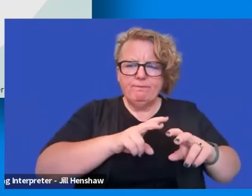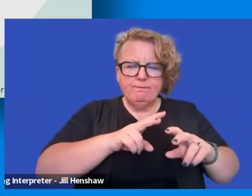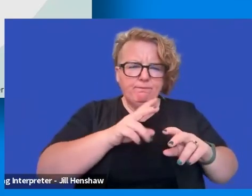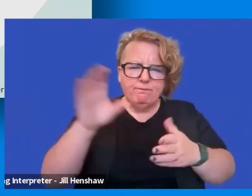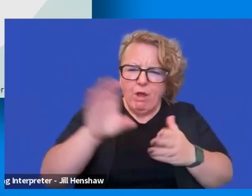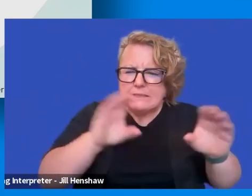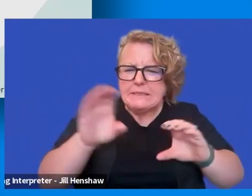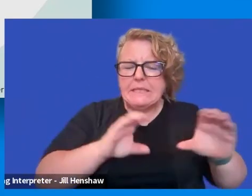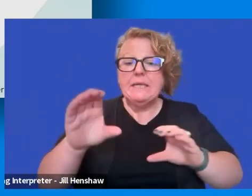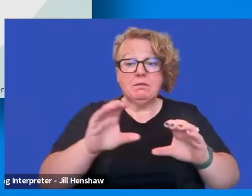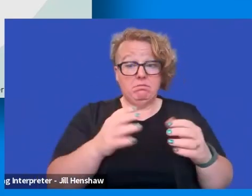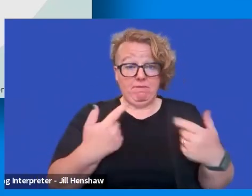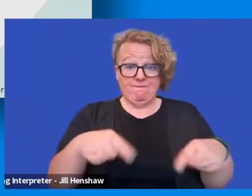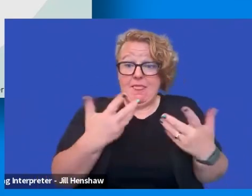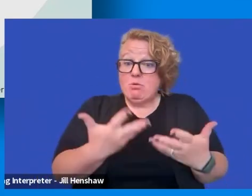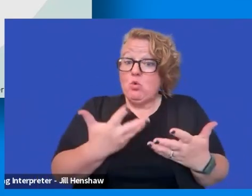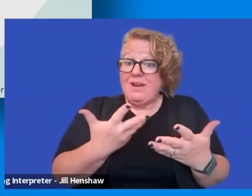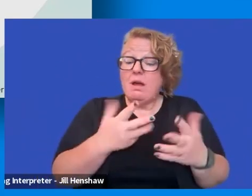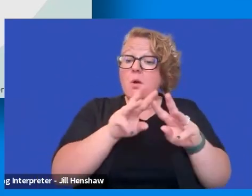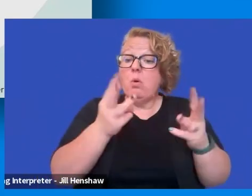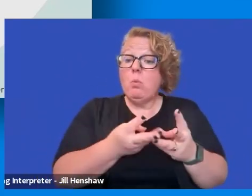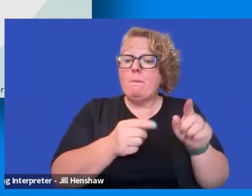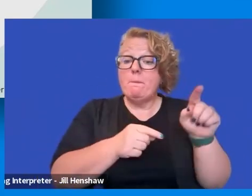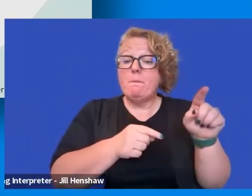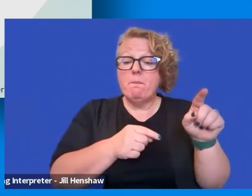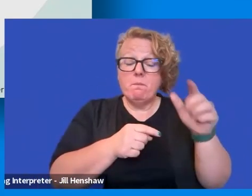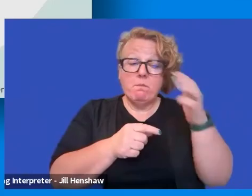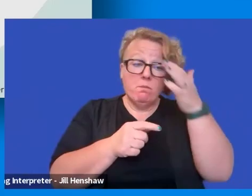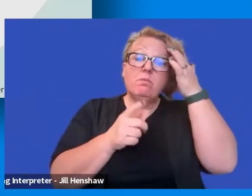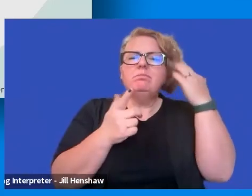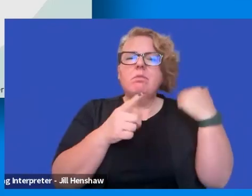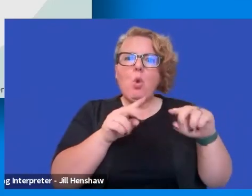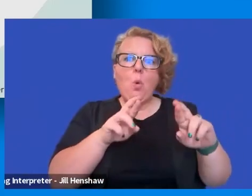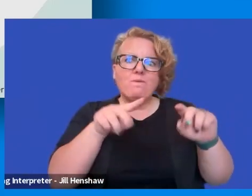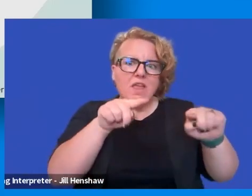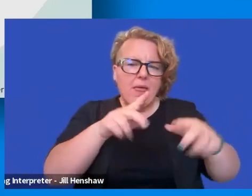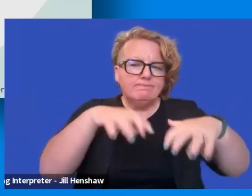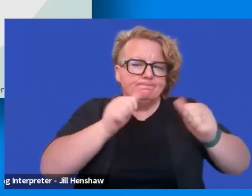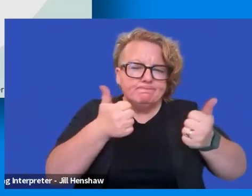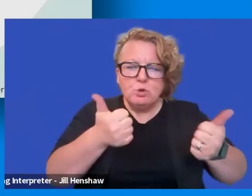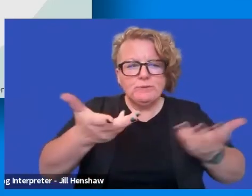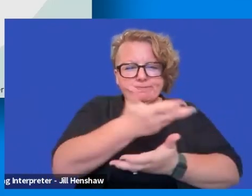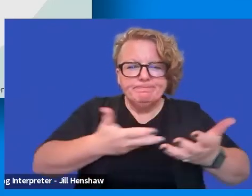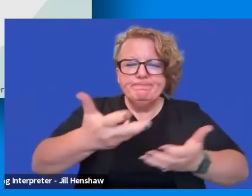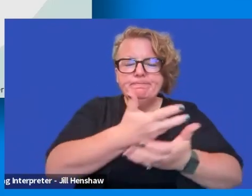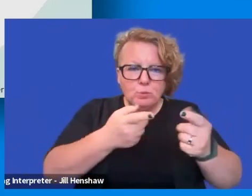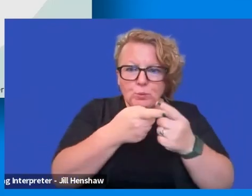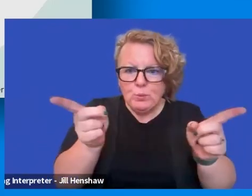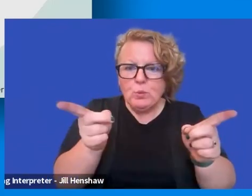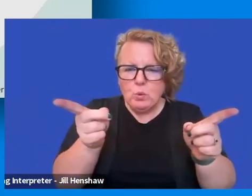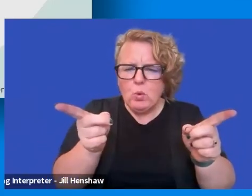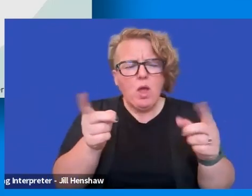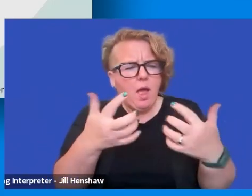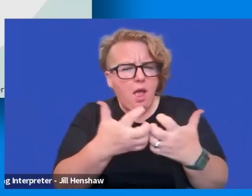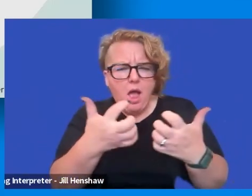the EDI Caucus website. And hopefully, by doing that, to provoke a good conversation with you, our audience, about the ways